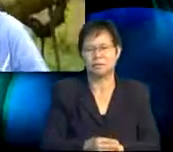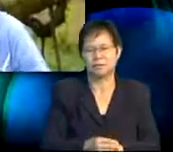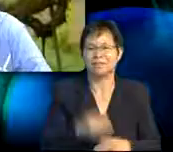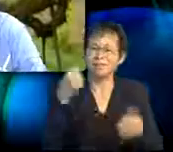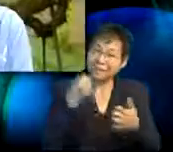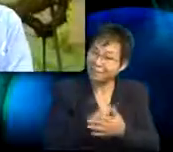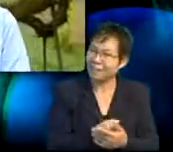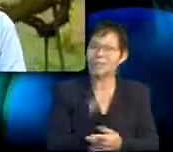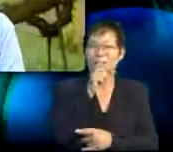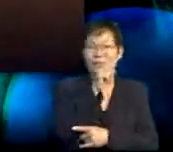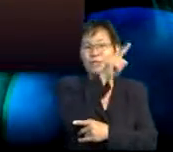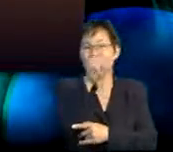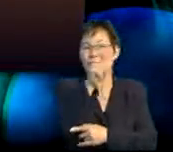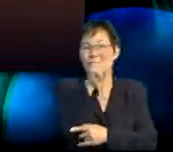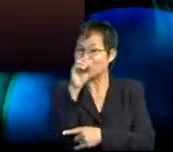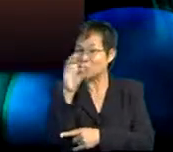obviously A, the zoo.